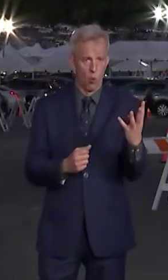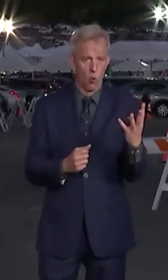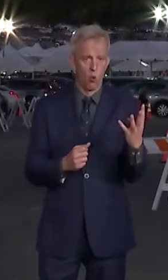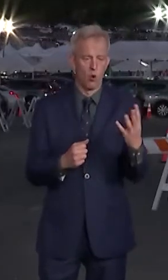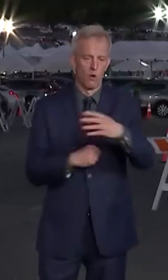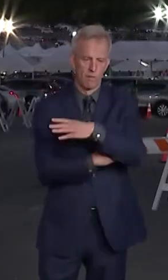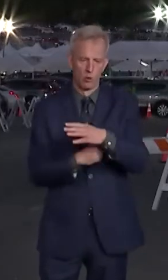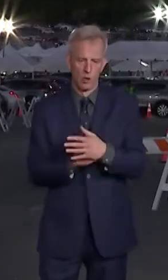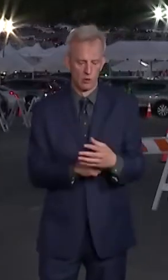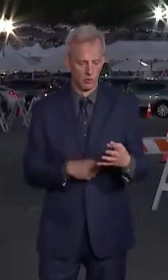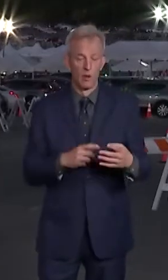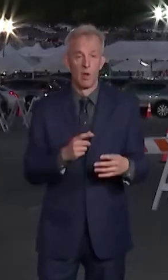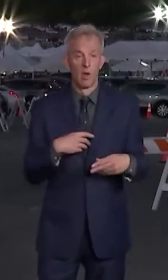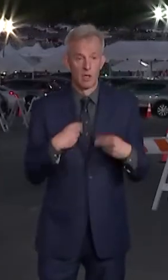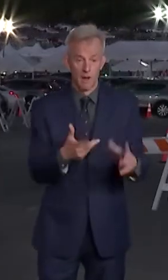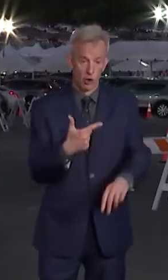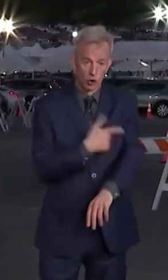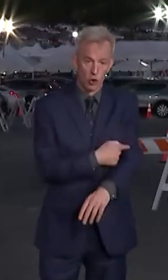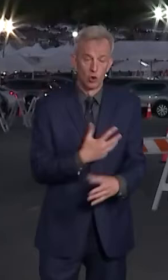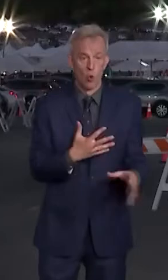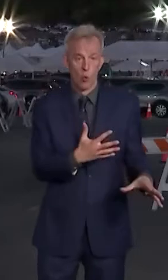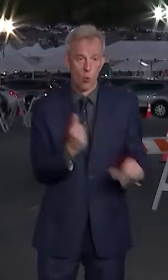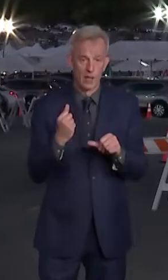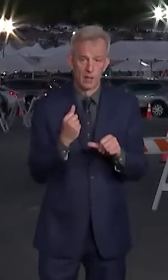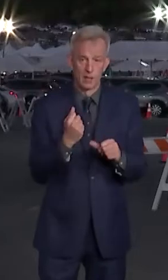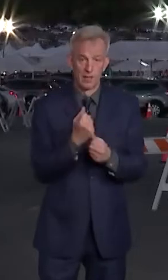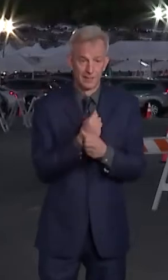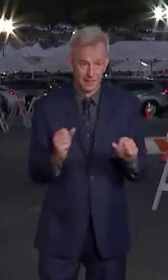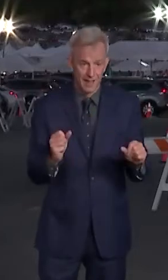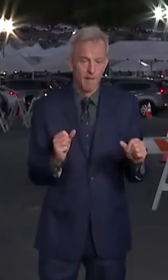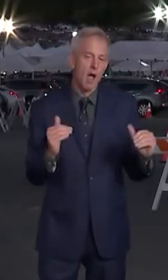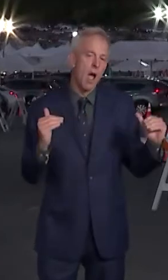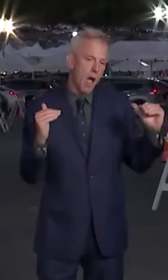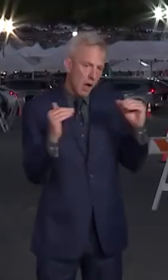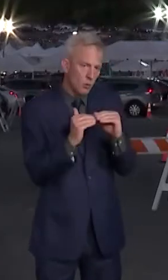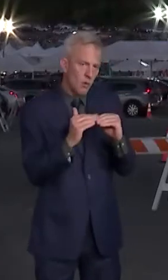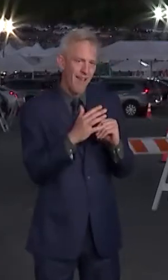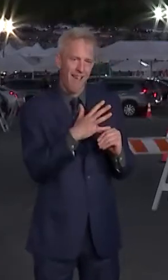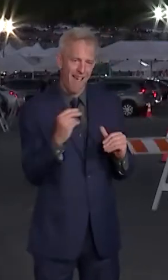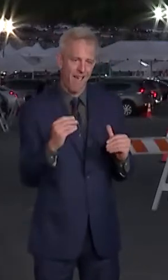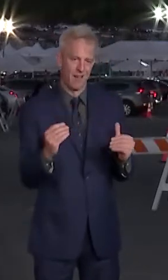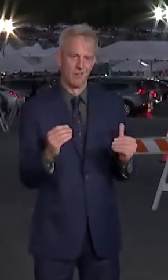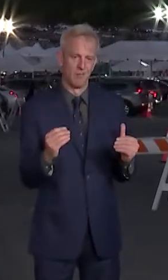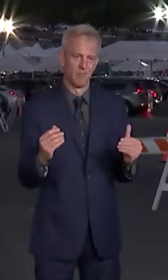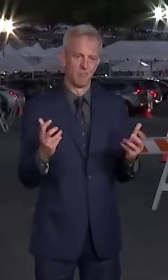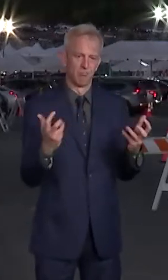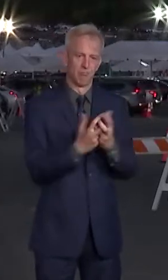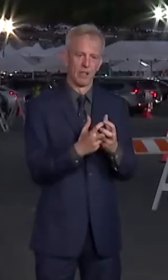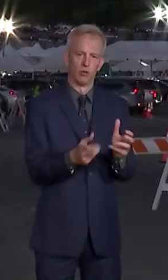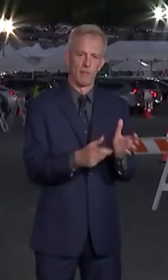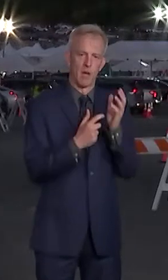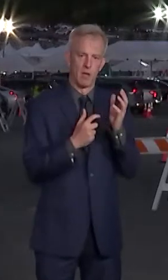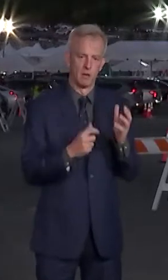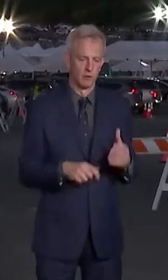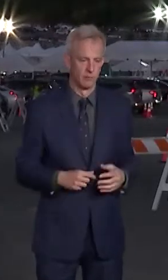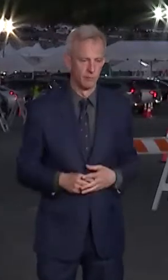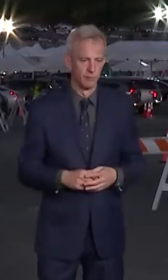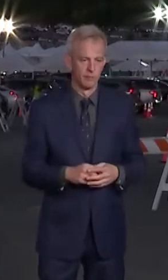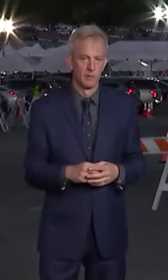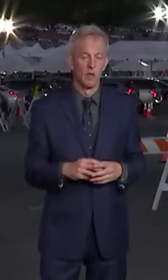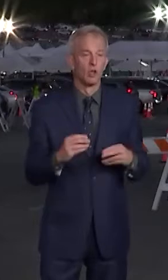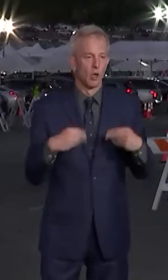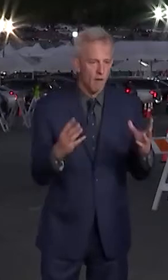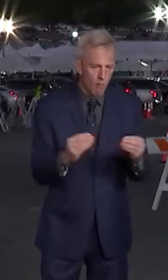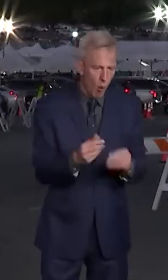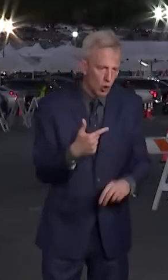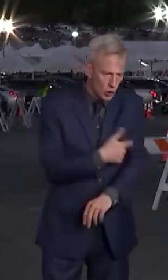quickly, safely, equitably, and at scale. To deliver more shots more quickly to more